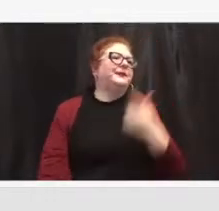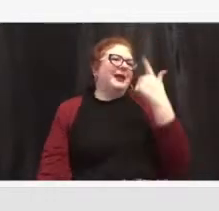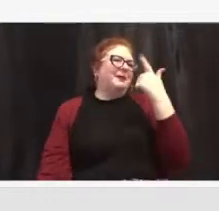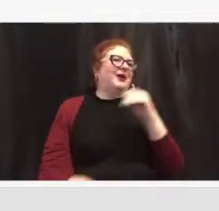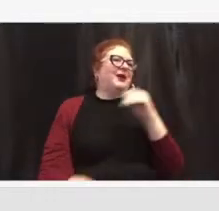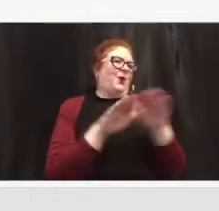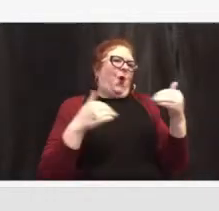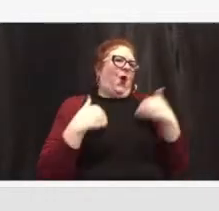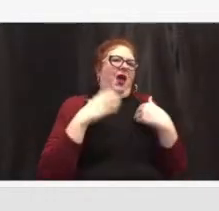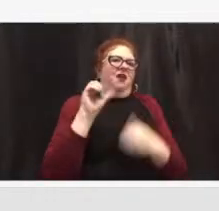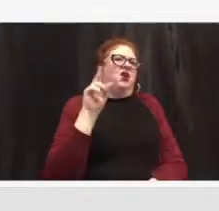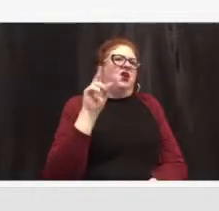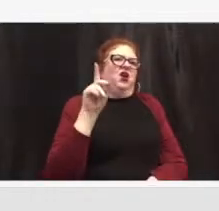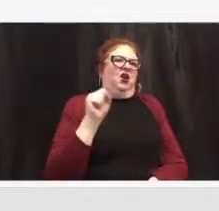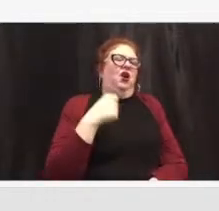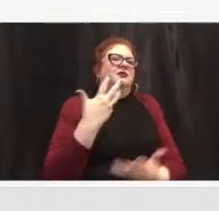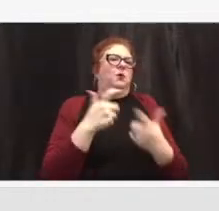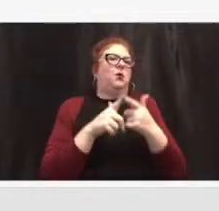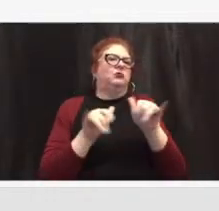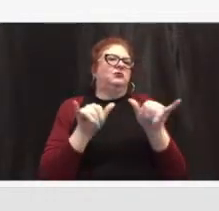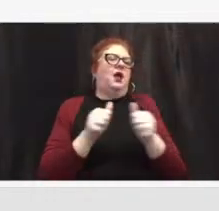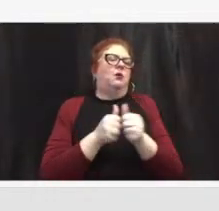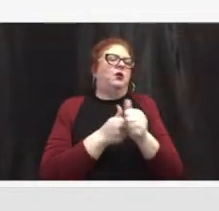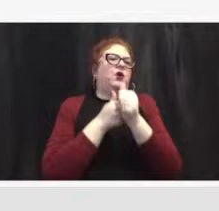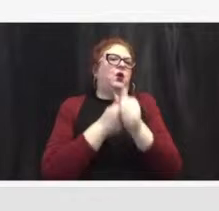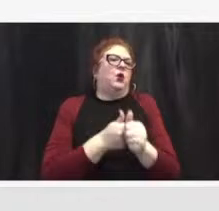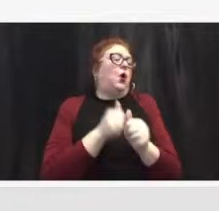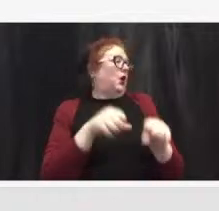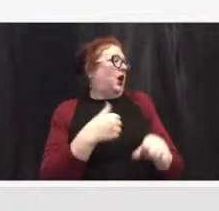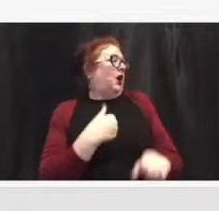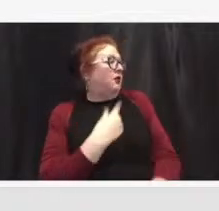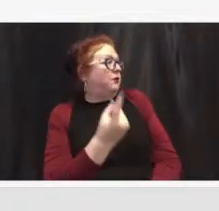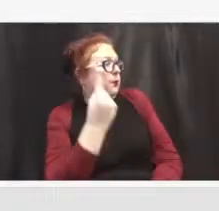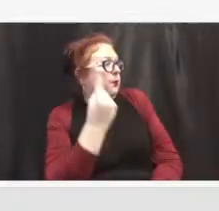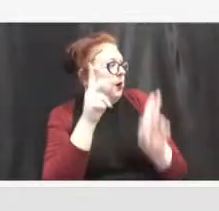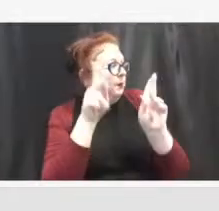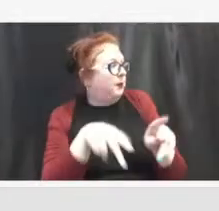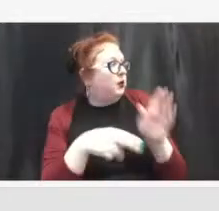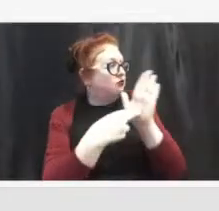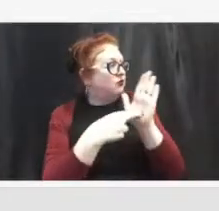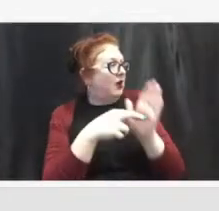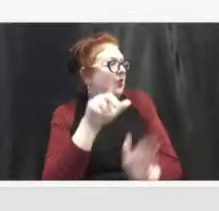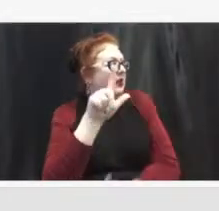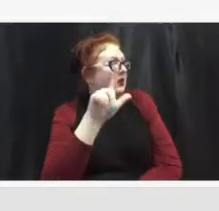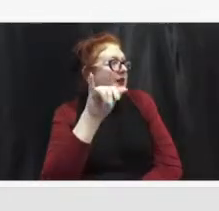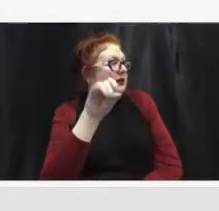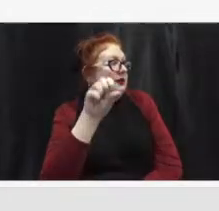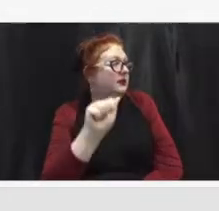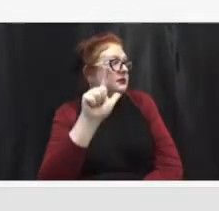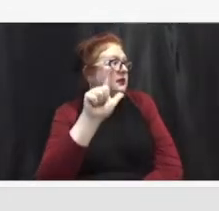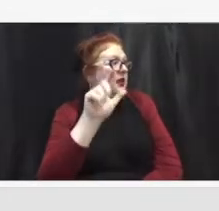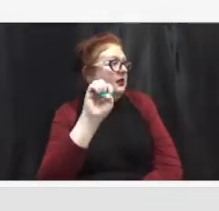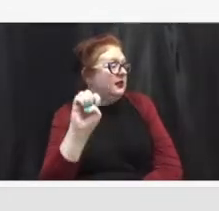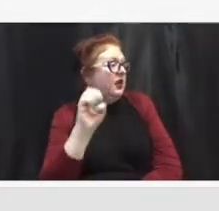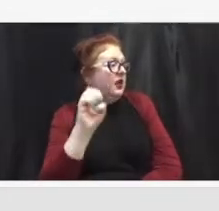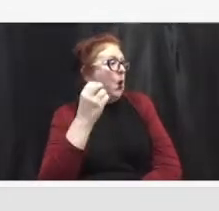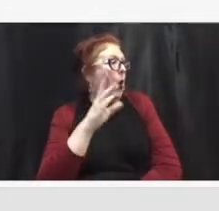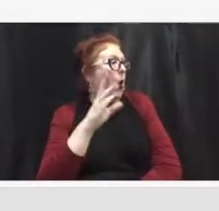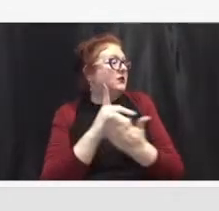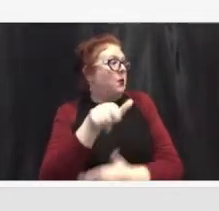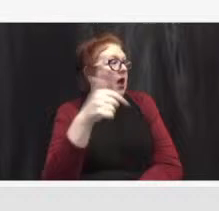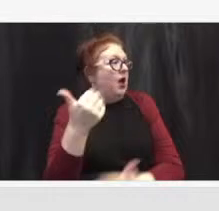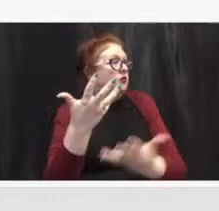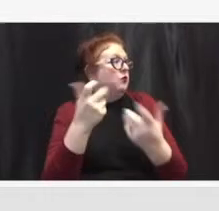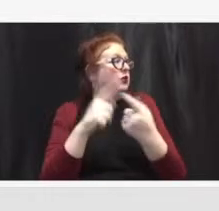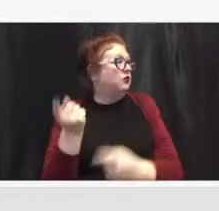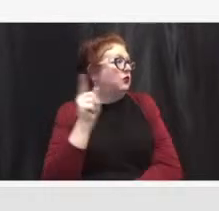to make sure we stay in accordance, we can have one representative come up. That can be Miss Lisa Lee, or if somebody else want to come up, Miss Lee,